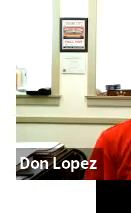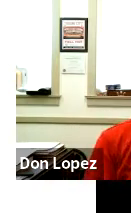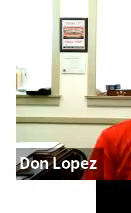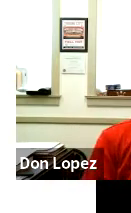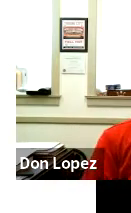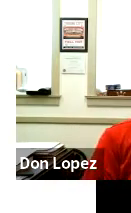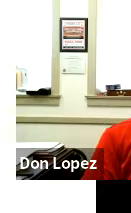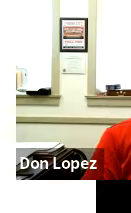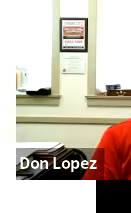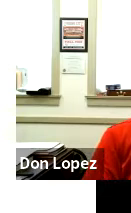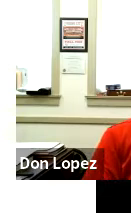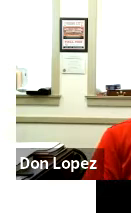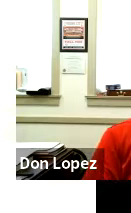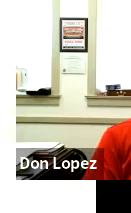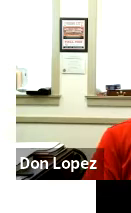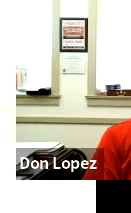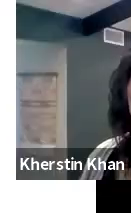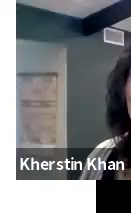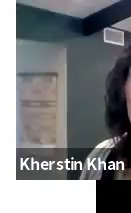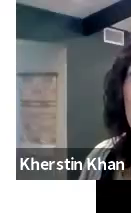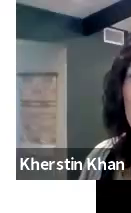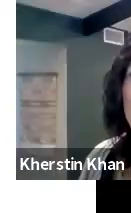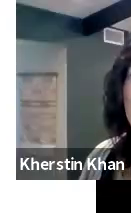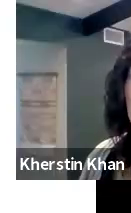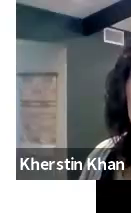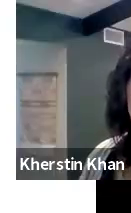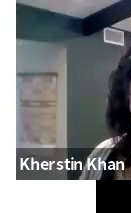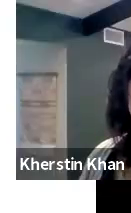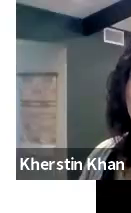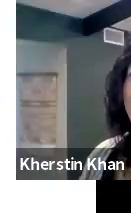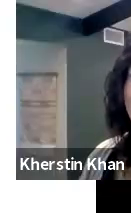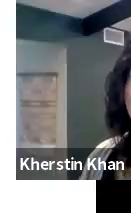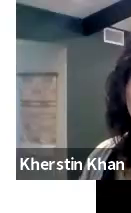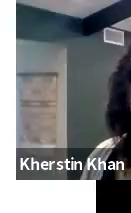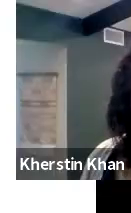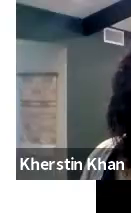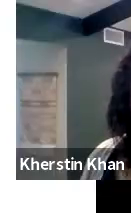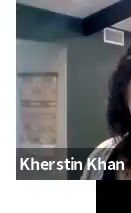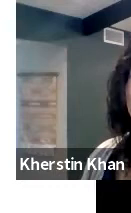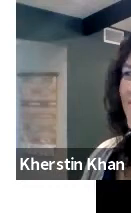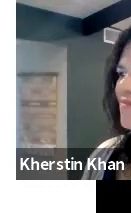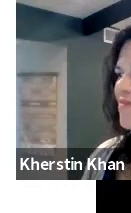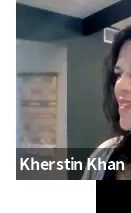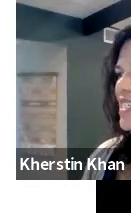say something there? No, I was just going to ask if there were any questions so far. Okay, great.